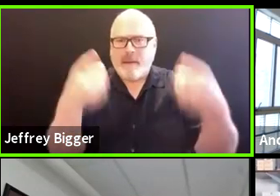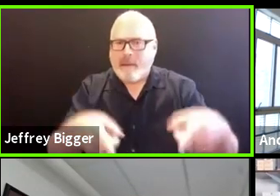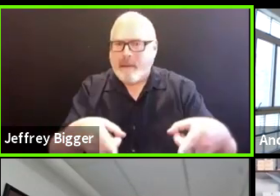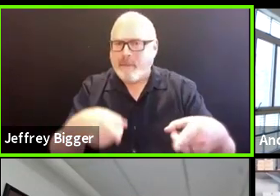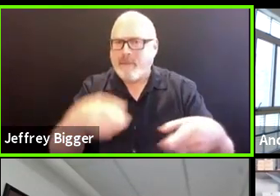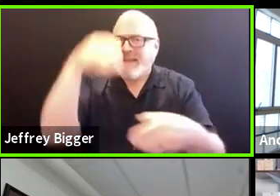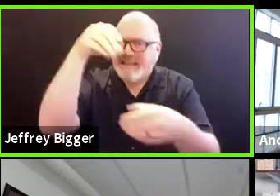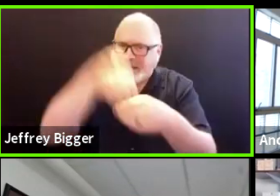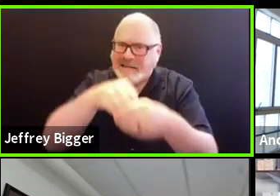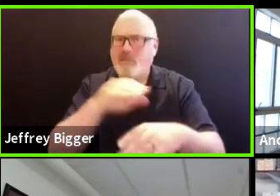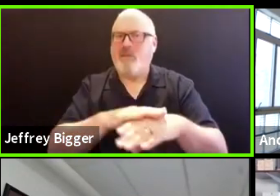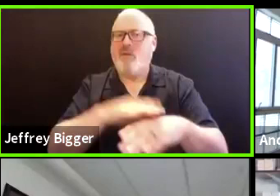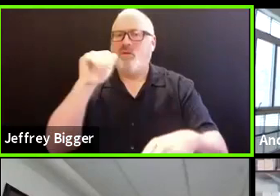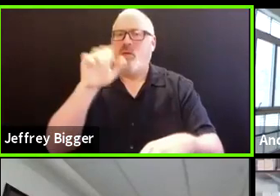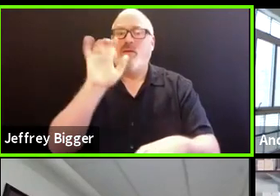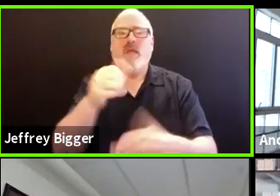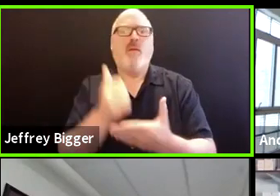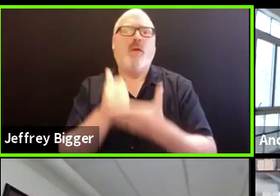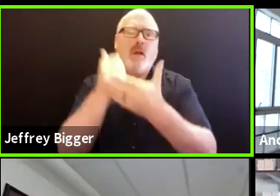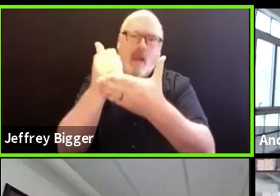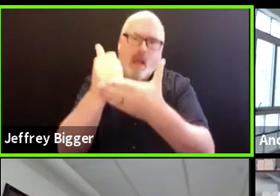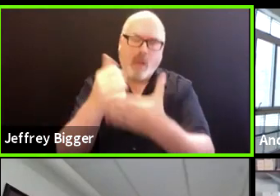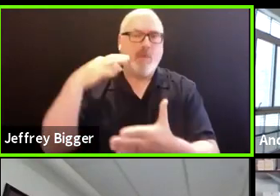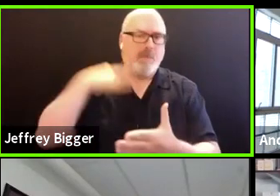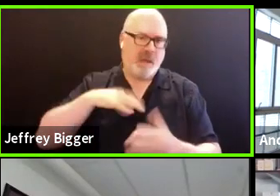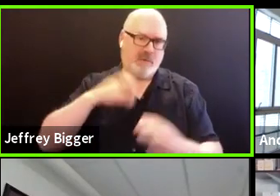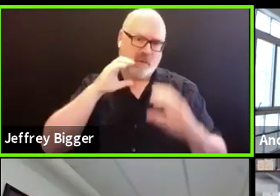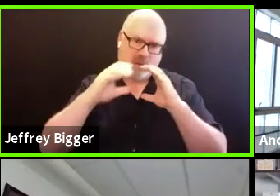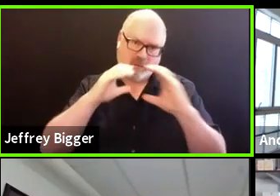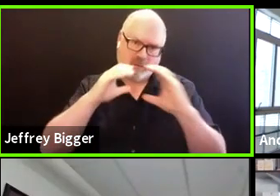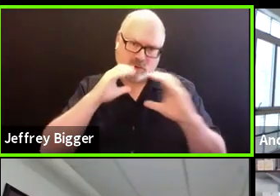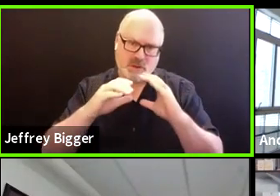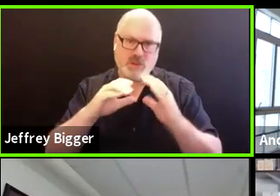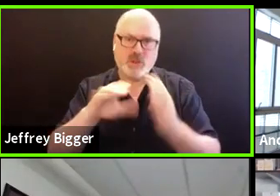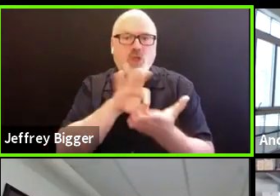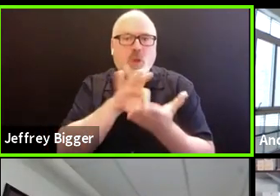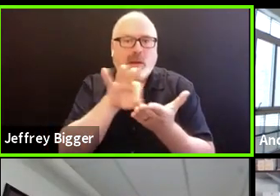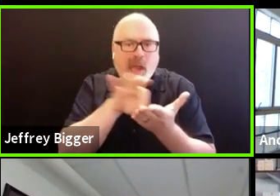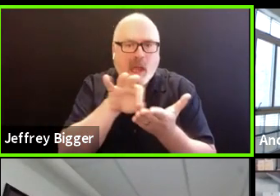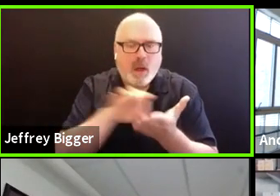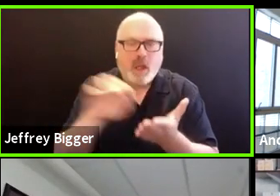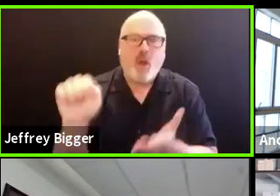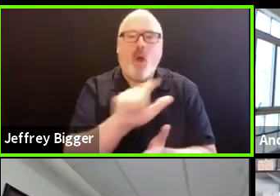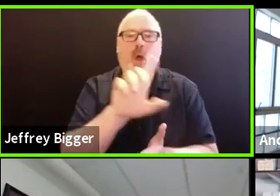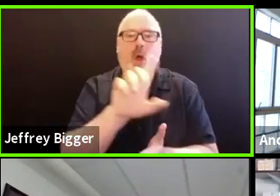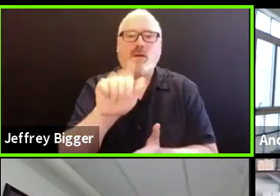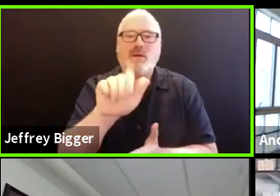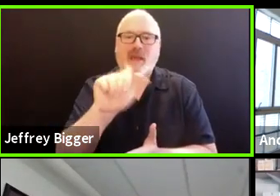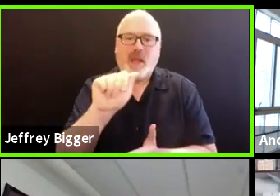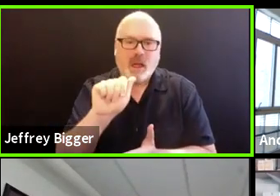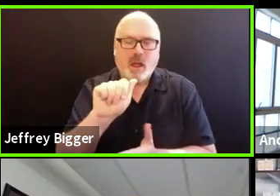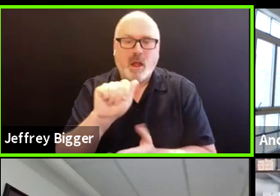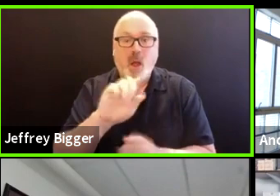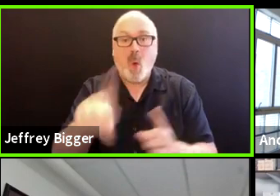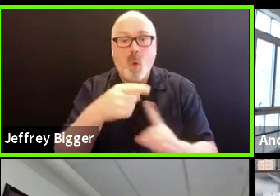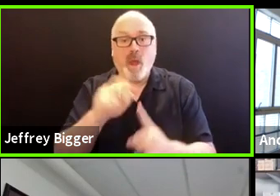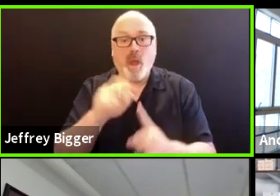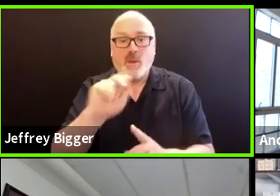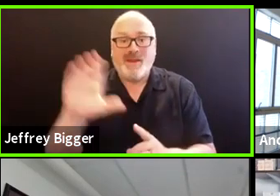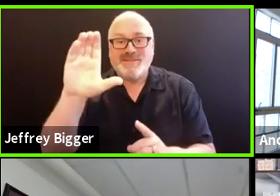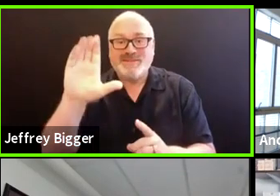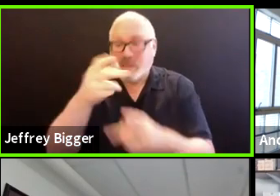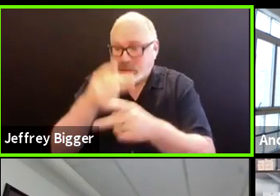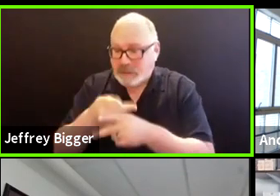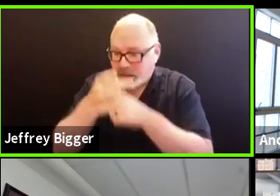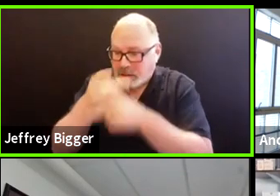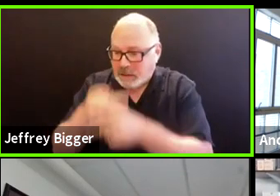I think that would help with the conversation. So making sure we're keeping track of that data. When is UNC campus taking care of an issue? When is